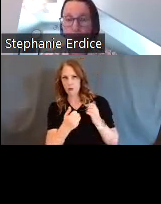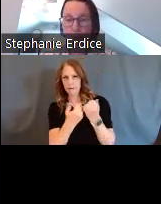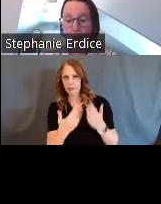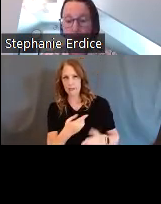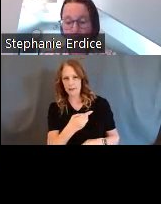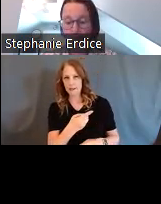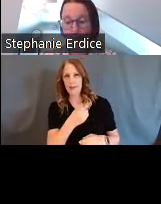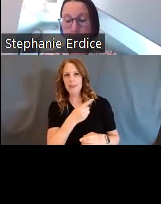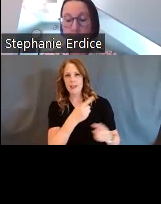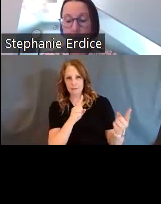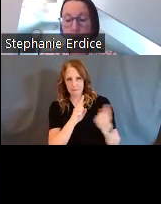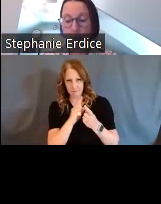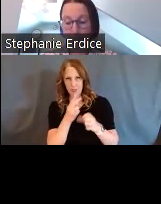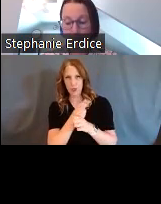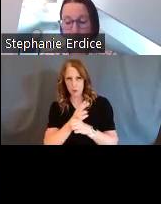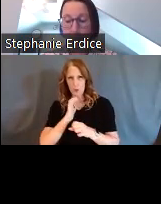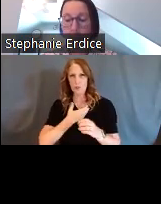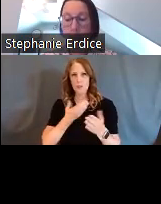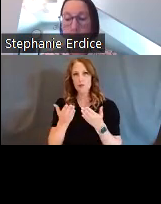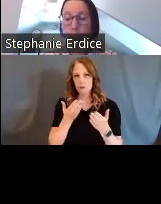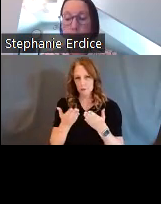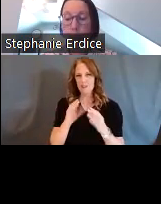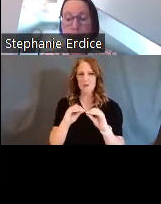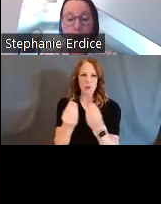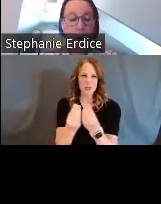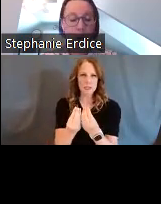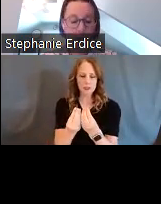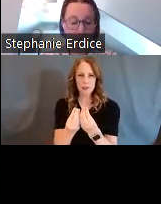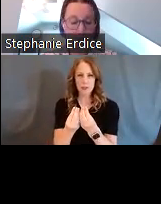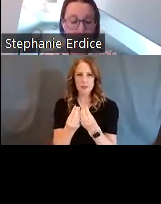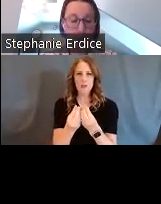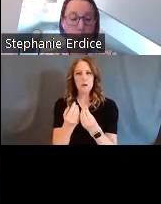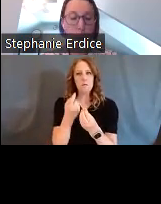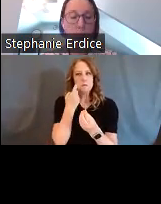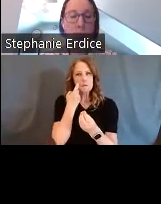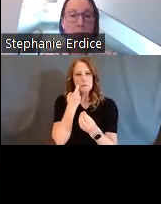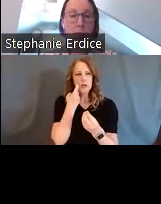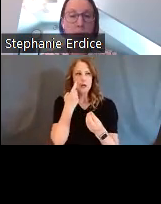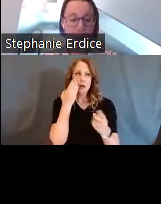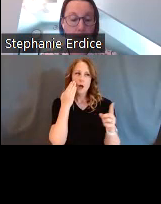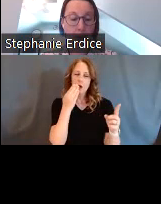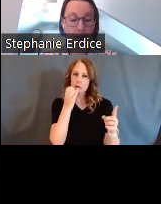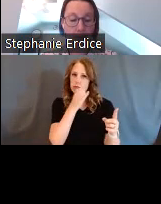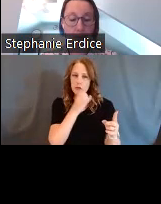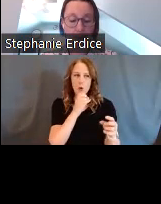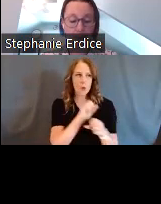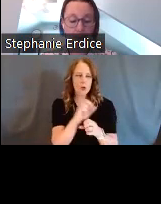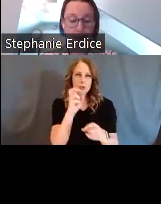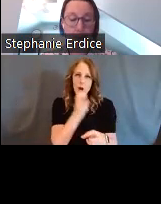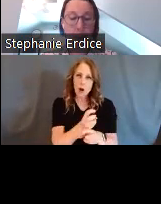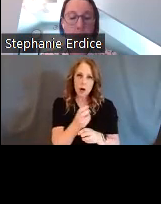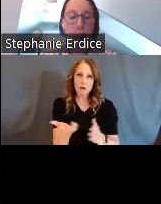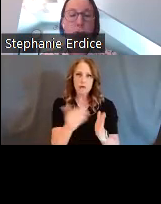your organization's services a little while ago, and you know how hard they worked to rebuild their life after the